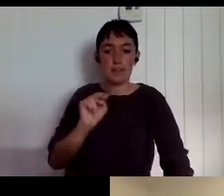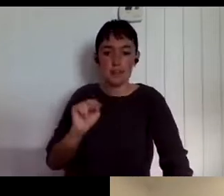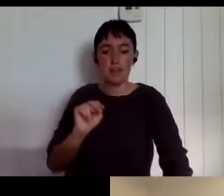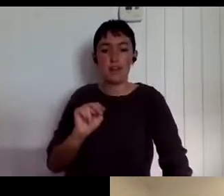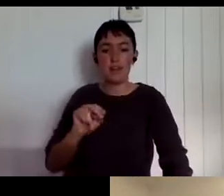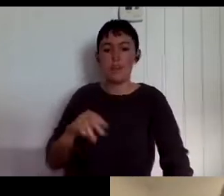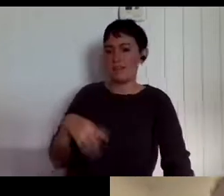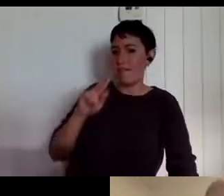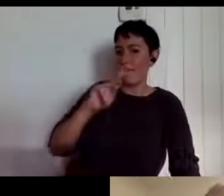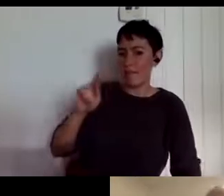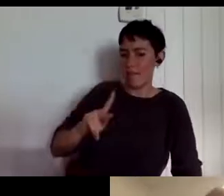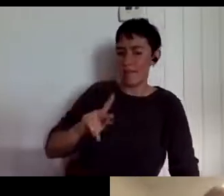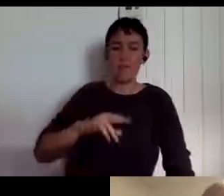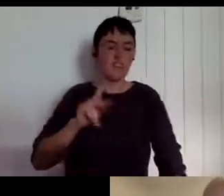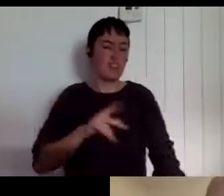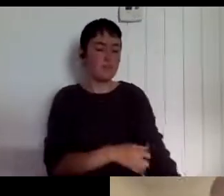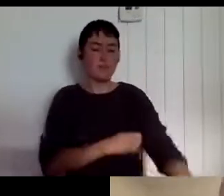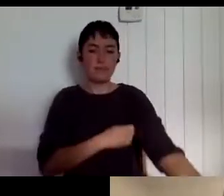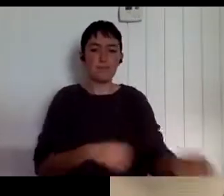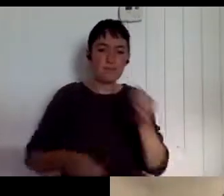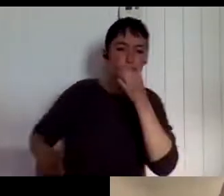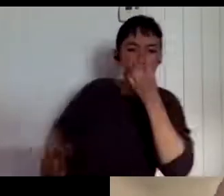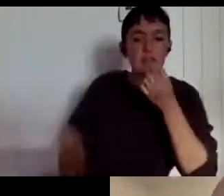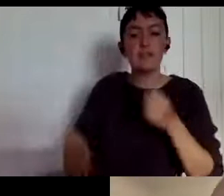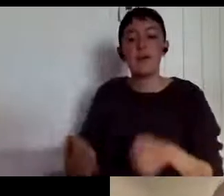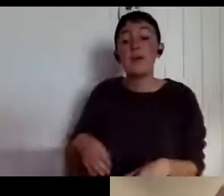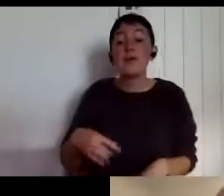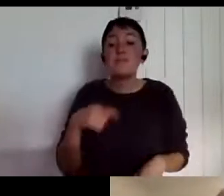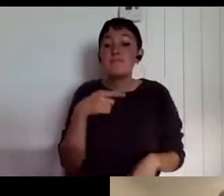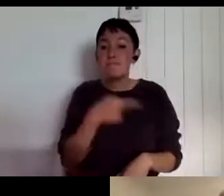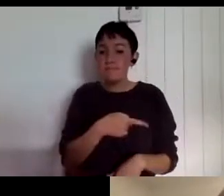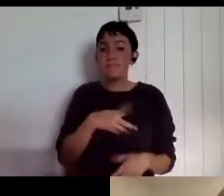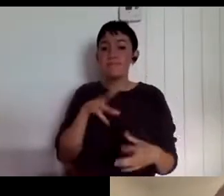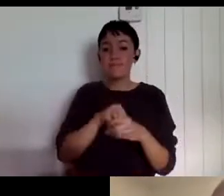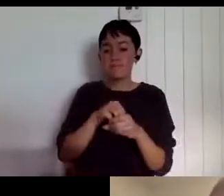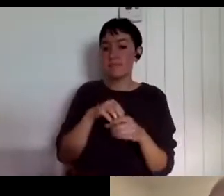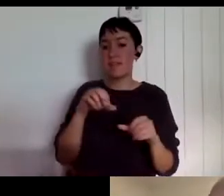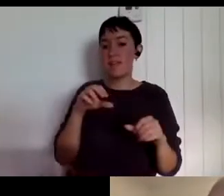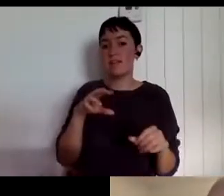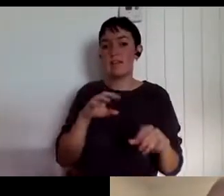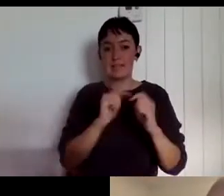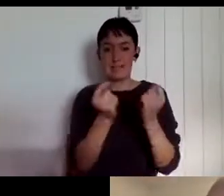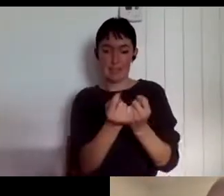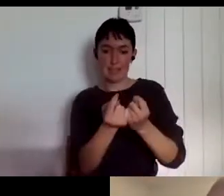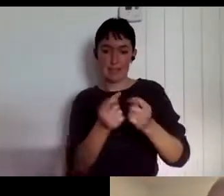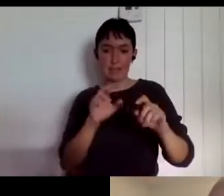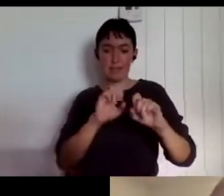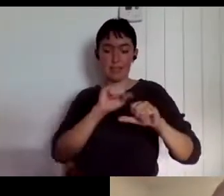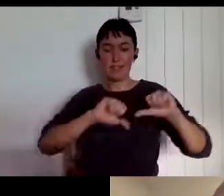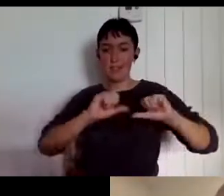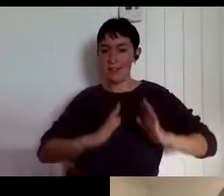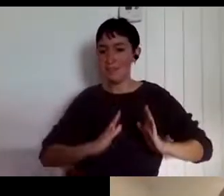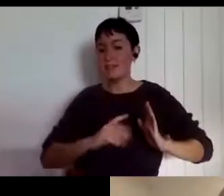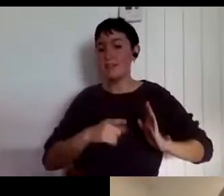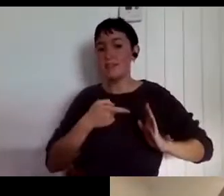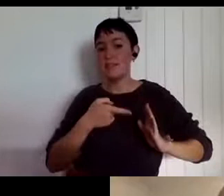It's Philadelphia. Thank you. Yeah. So he is one of the part of the team of scientists who were the first team to put an